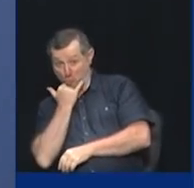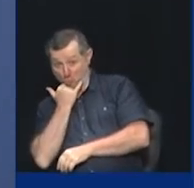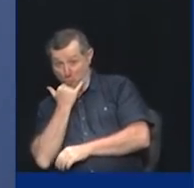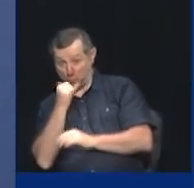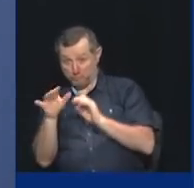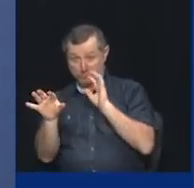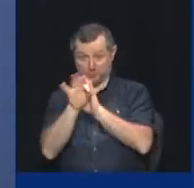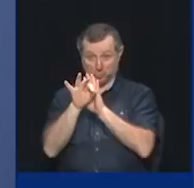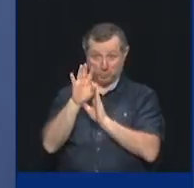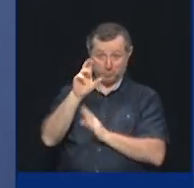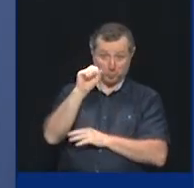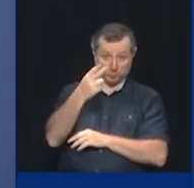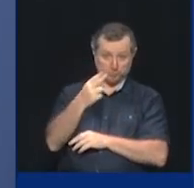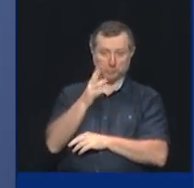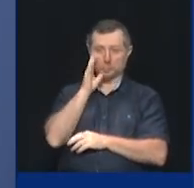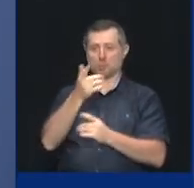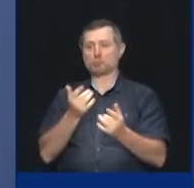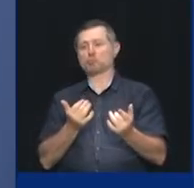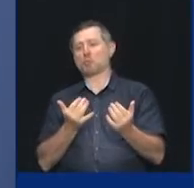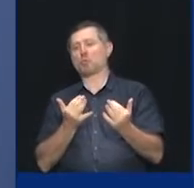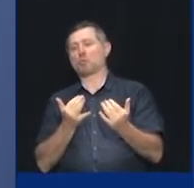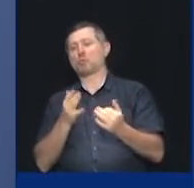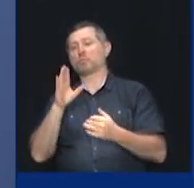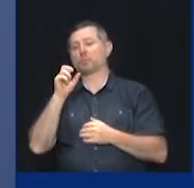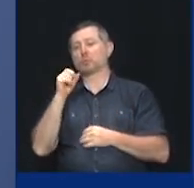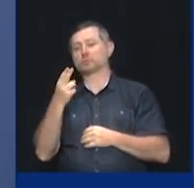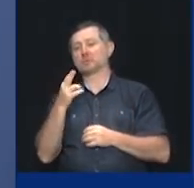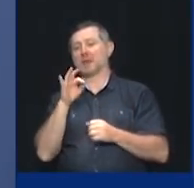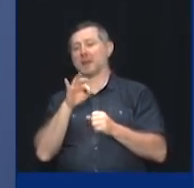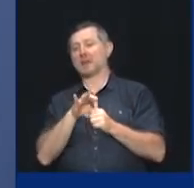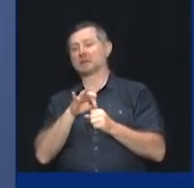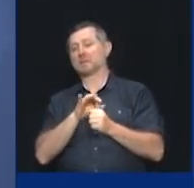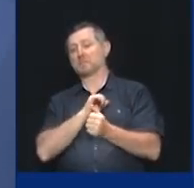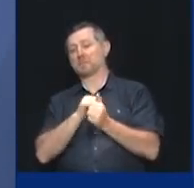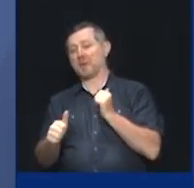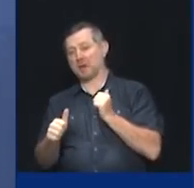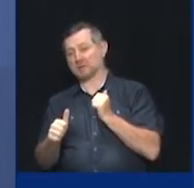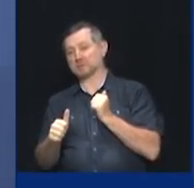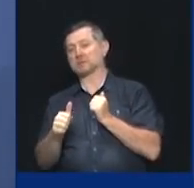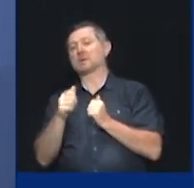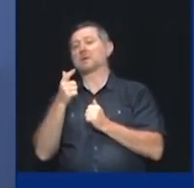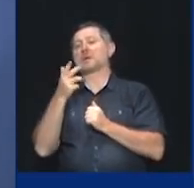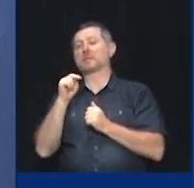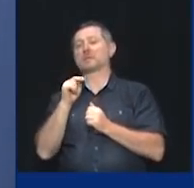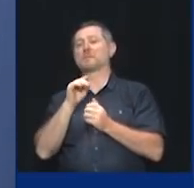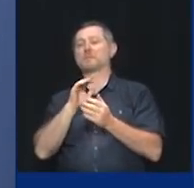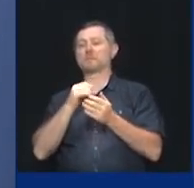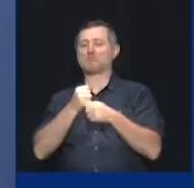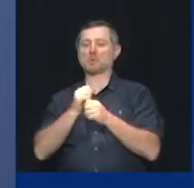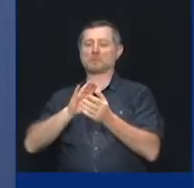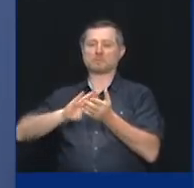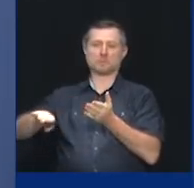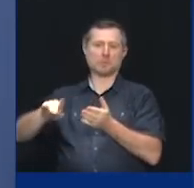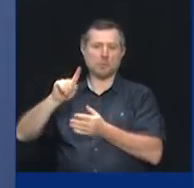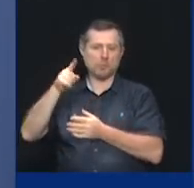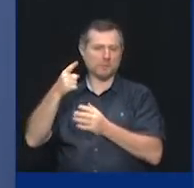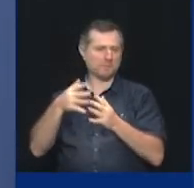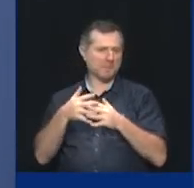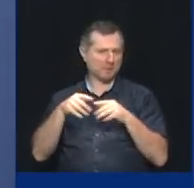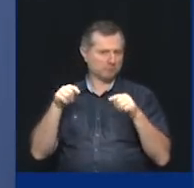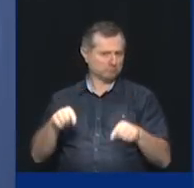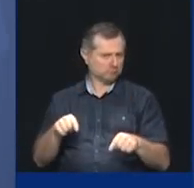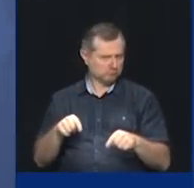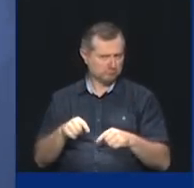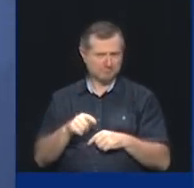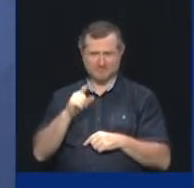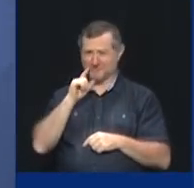wait. Bush gets elected. He passes immunity. Only industry in the United States of America. Only industry in the United States of